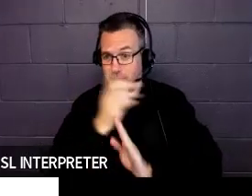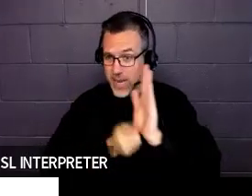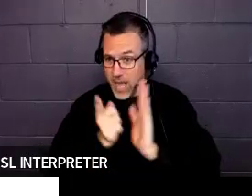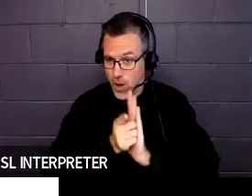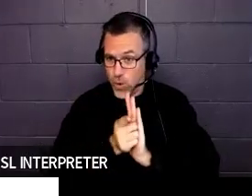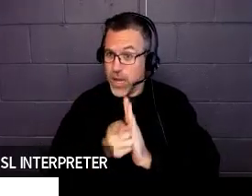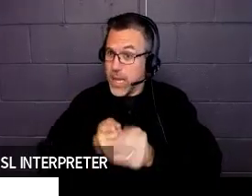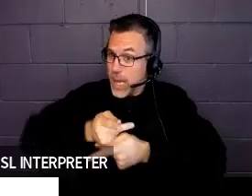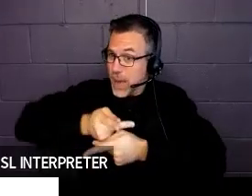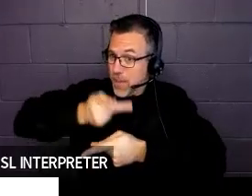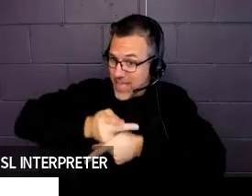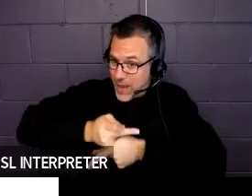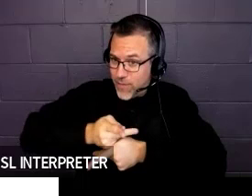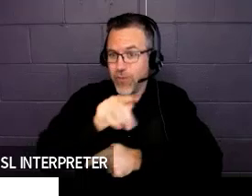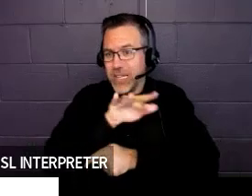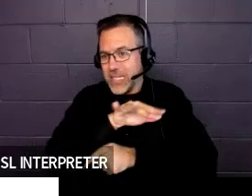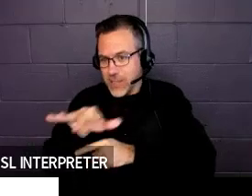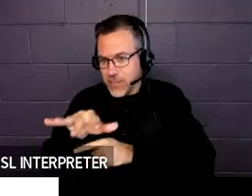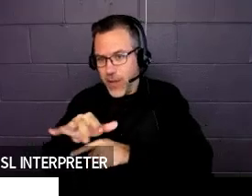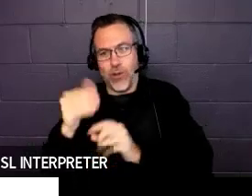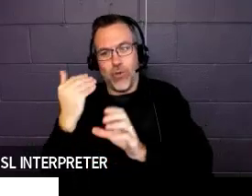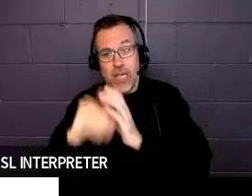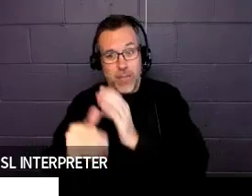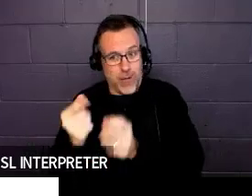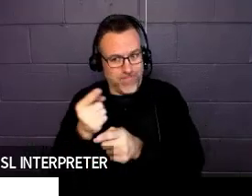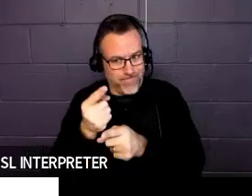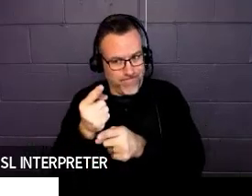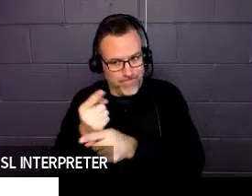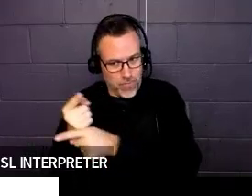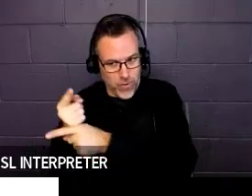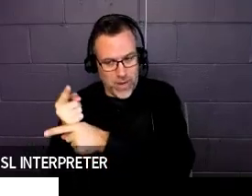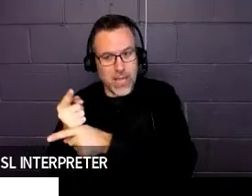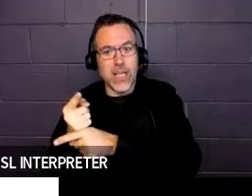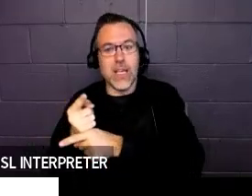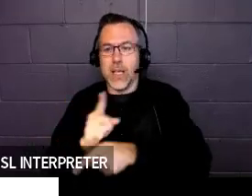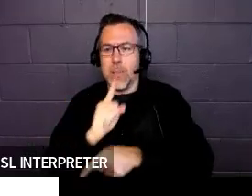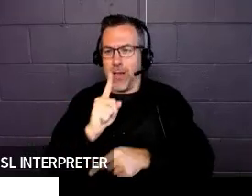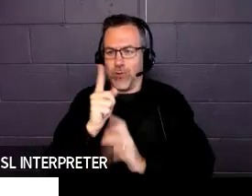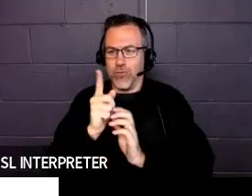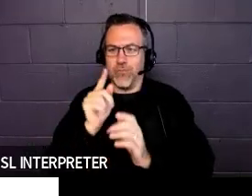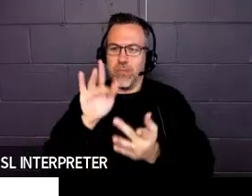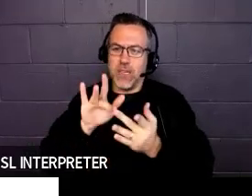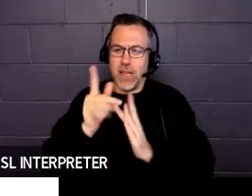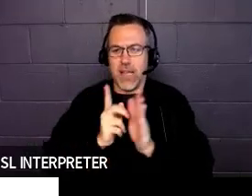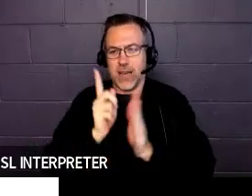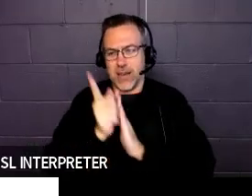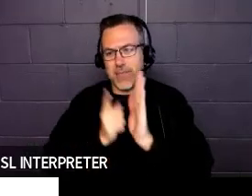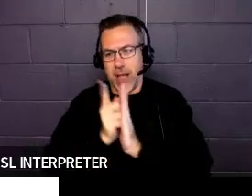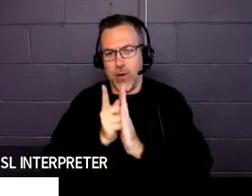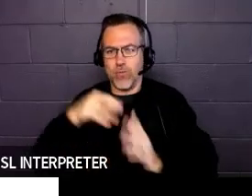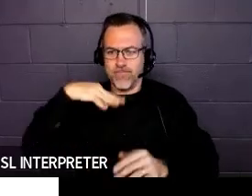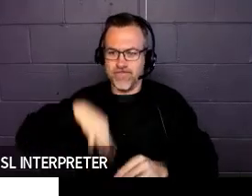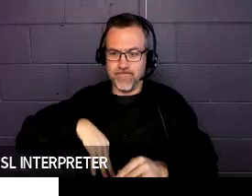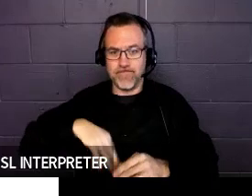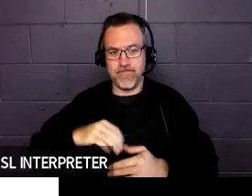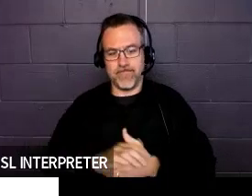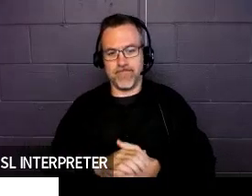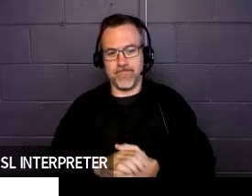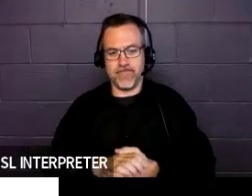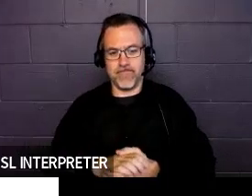make sure you spell your email correctly so the contact hour gets to you. All